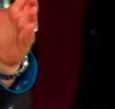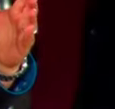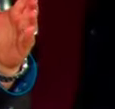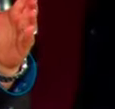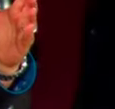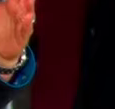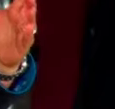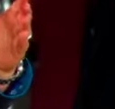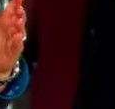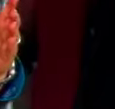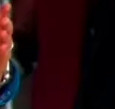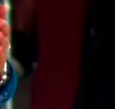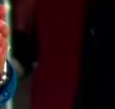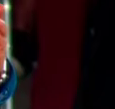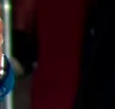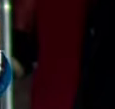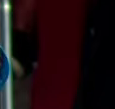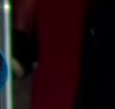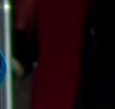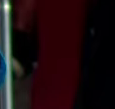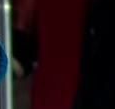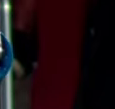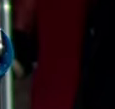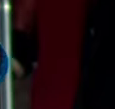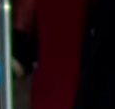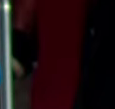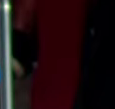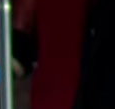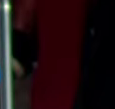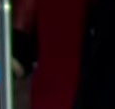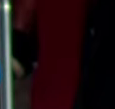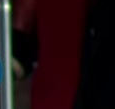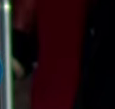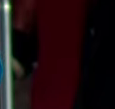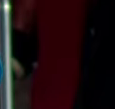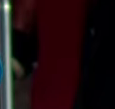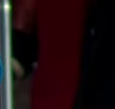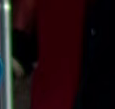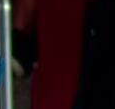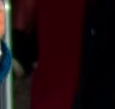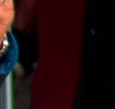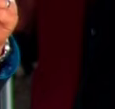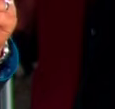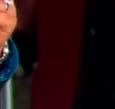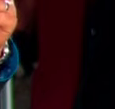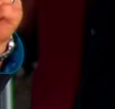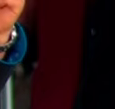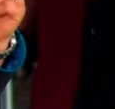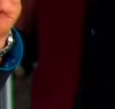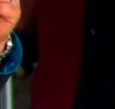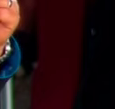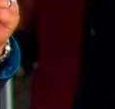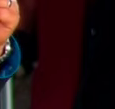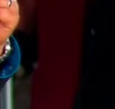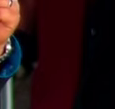were talking to later this week, we want to pull together a group of people who are not only going to do what Neil said,